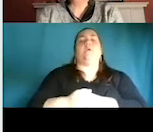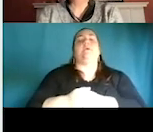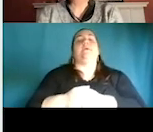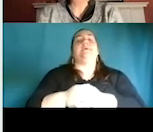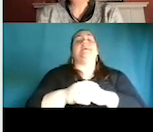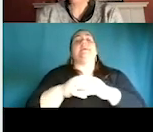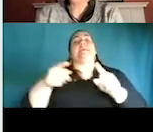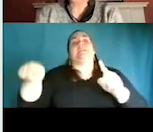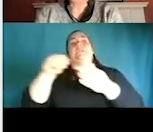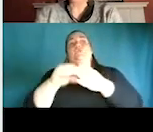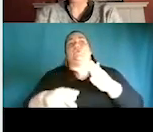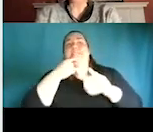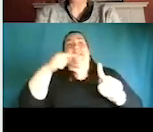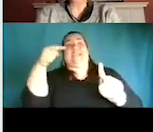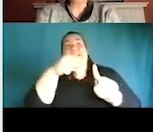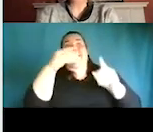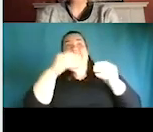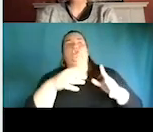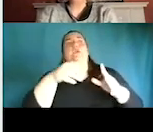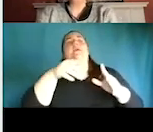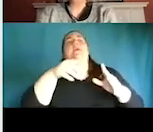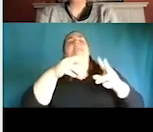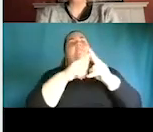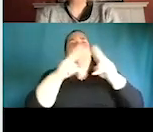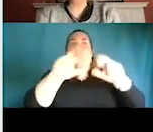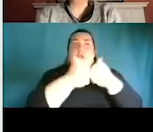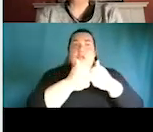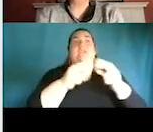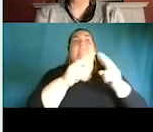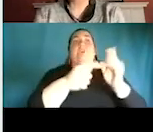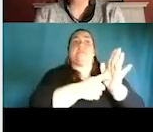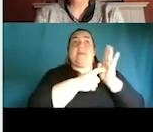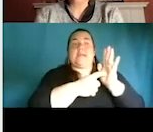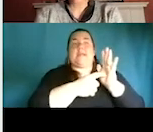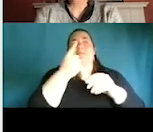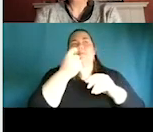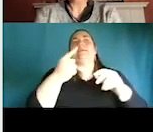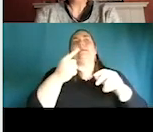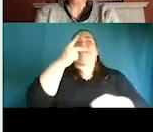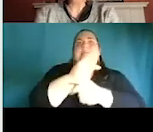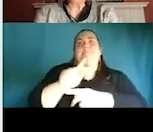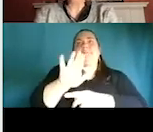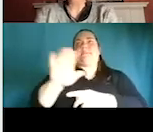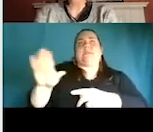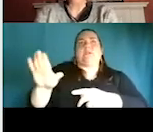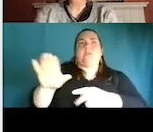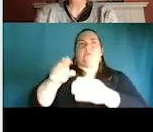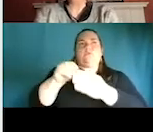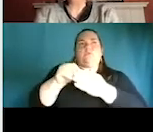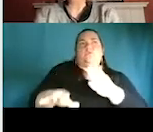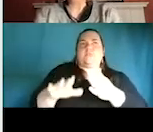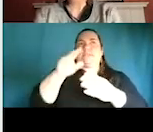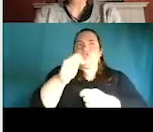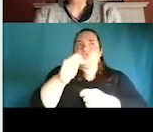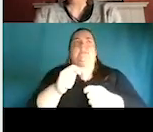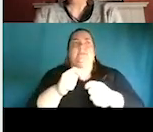can make it so challenging and demanding, yet still retains and sparks students' interests. Problem sets might include timely